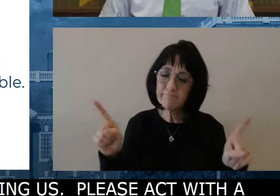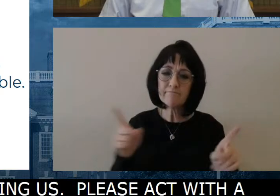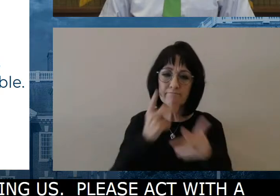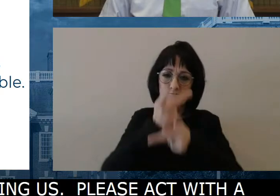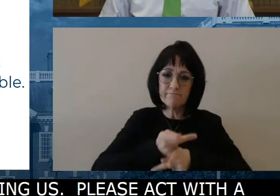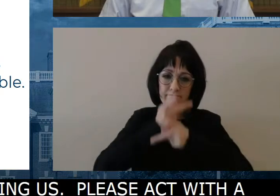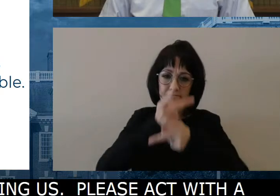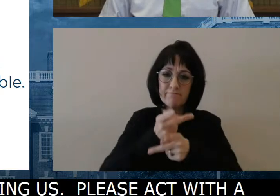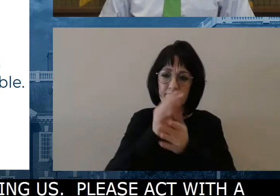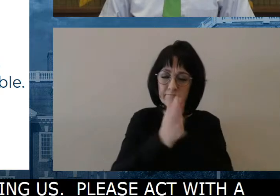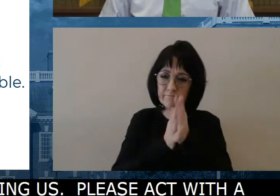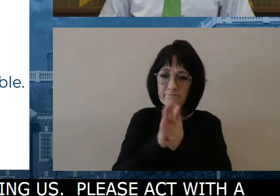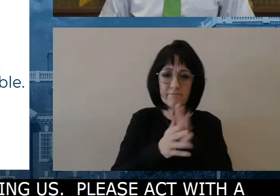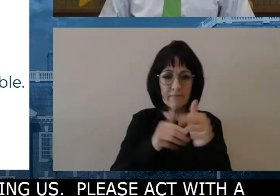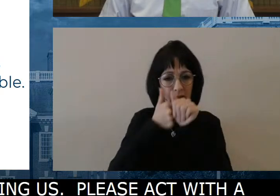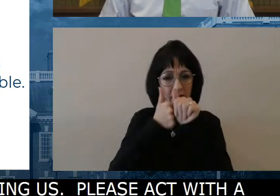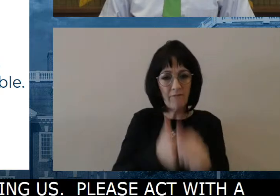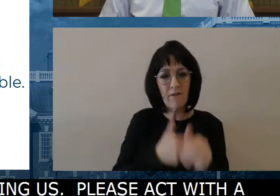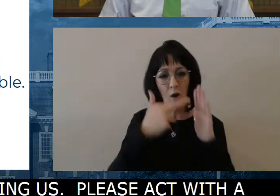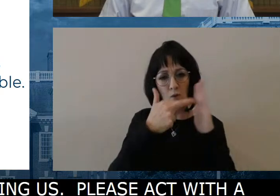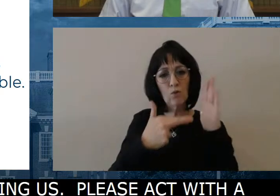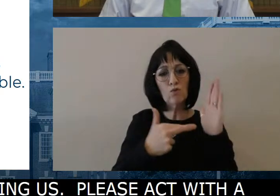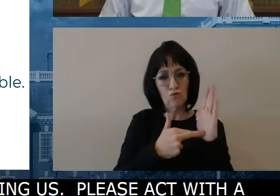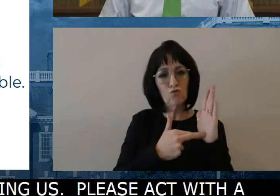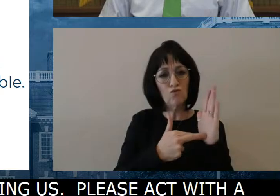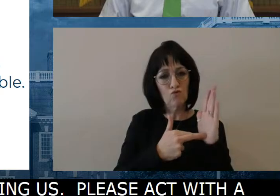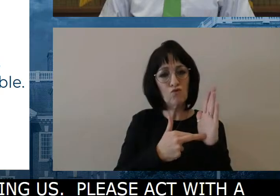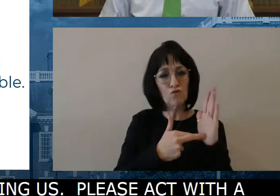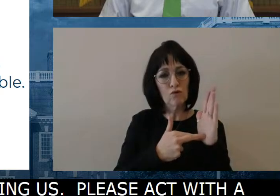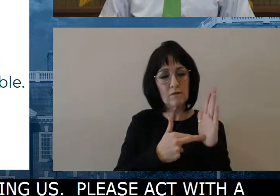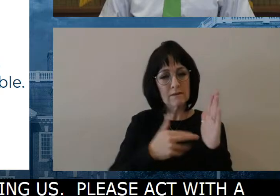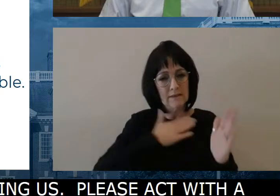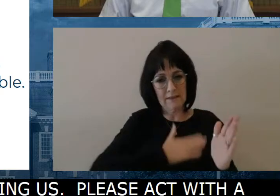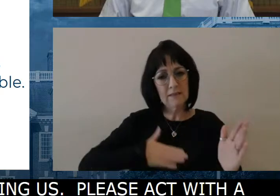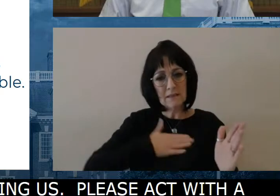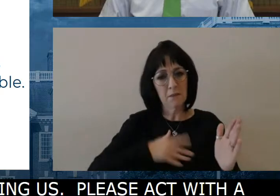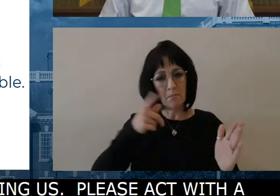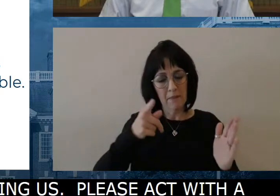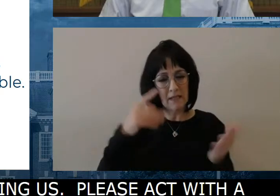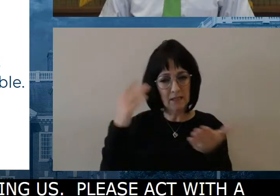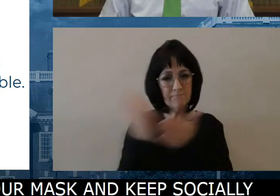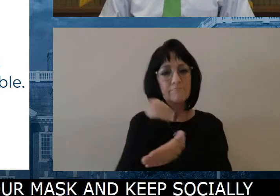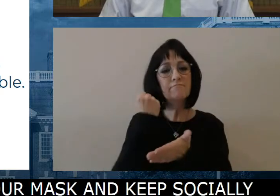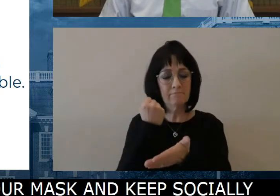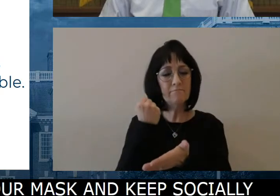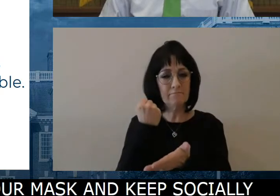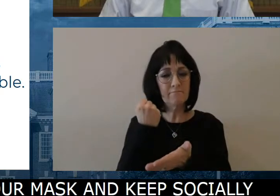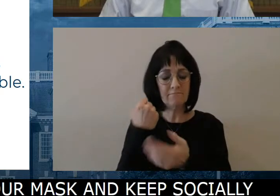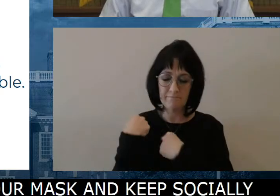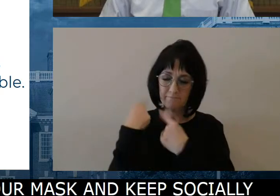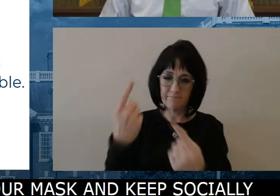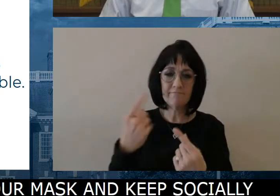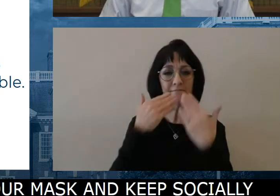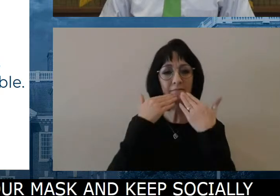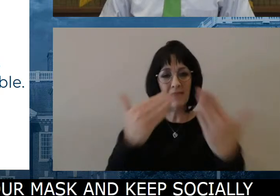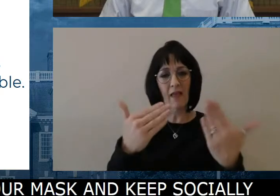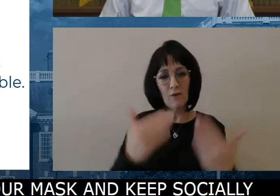follow the restrictions, and let's take advantage of the progress that we've made over the last several months. Thanks for joining.